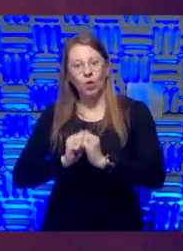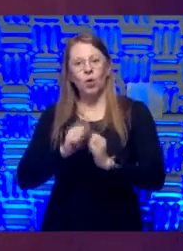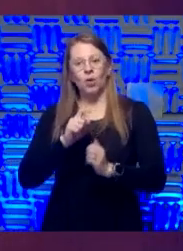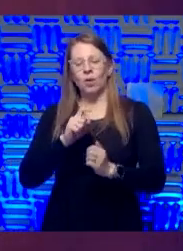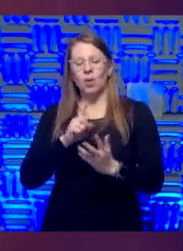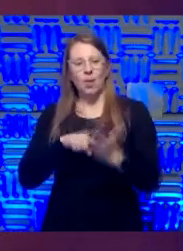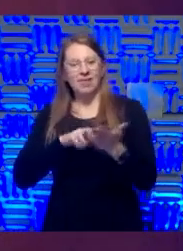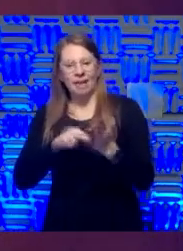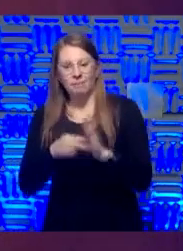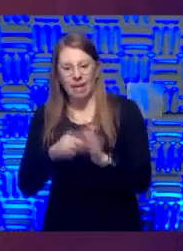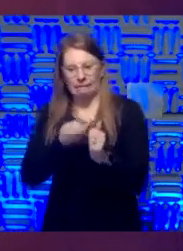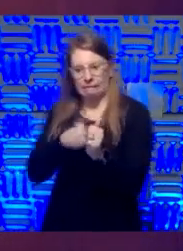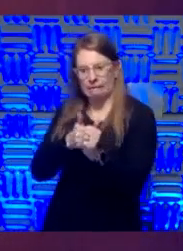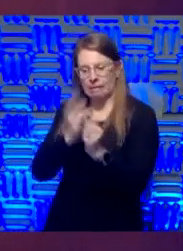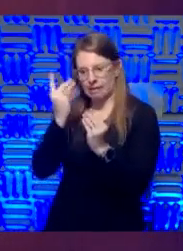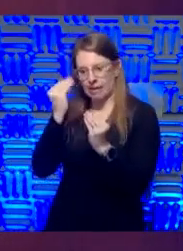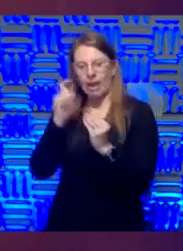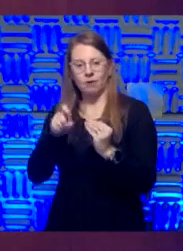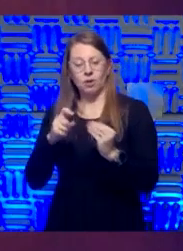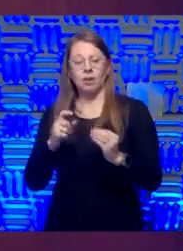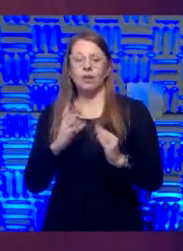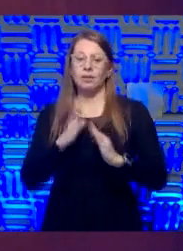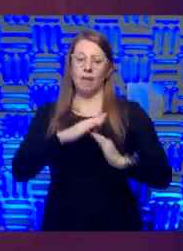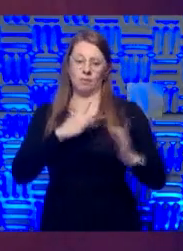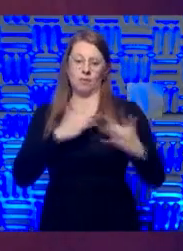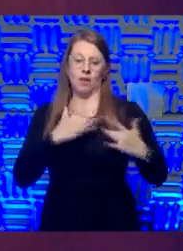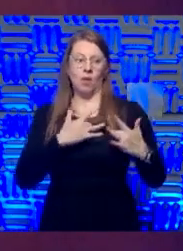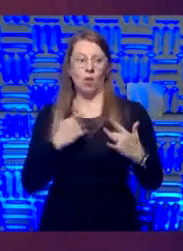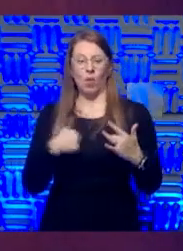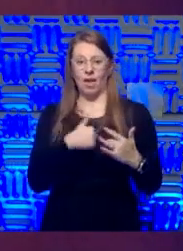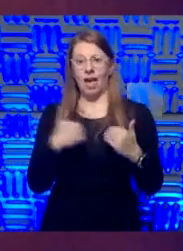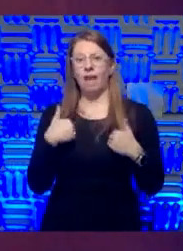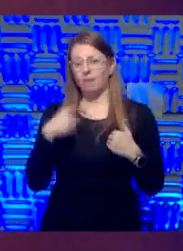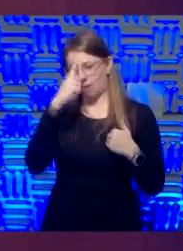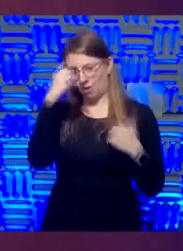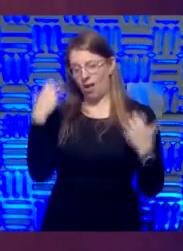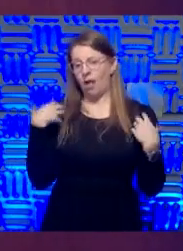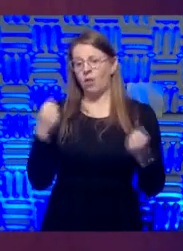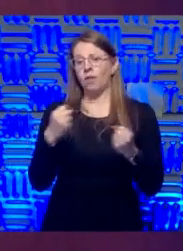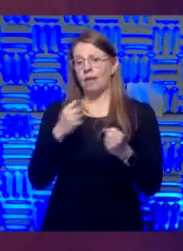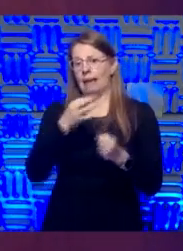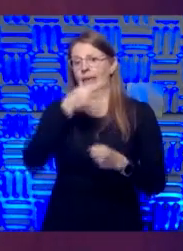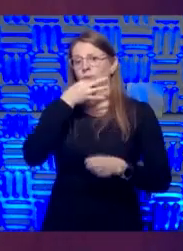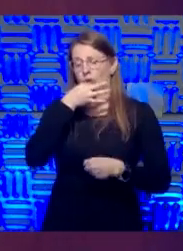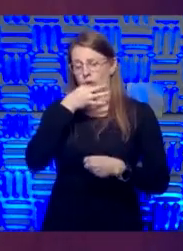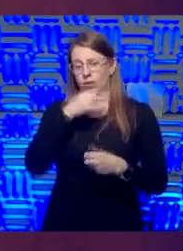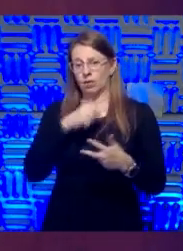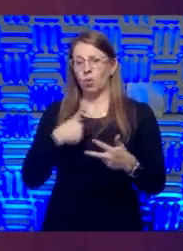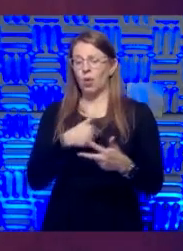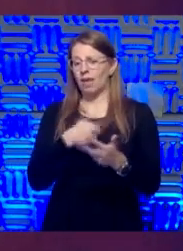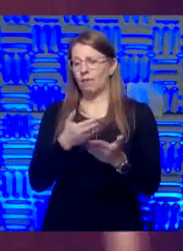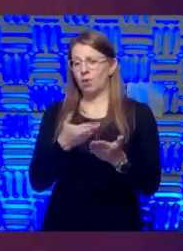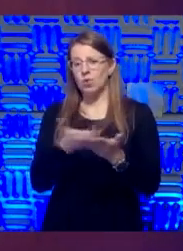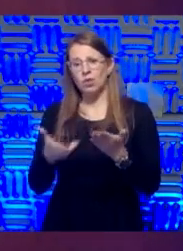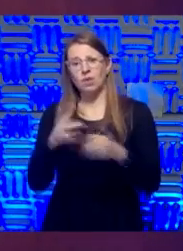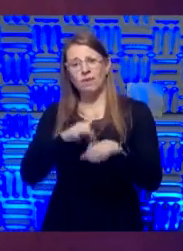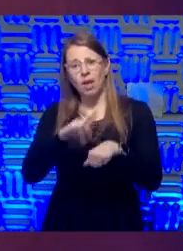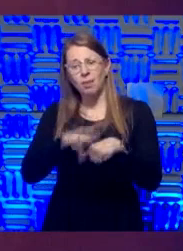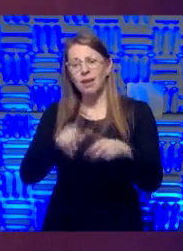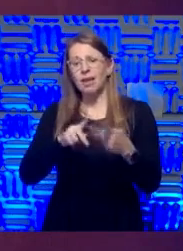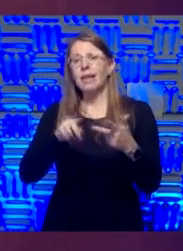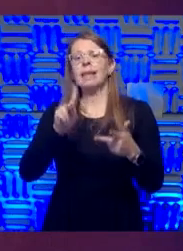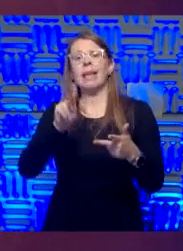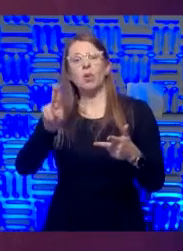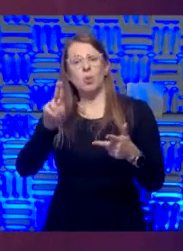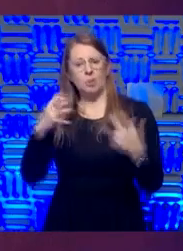And I have a huge concern. Now, we have a mental health expert on our sports medicine advisory that is tuned into that. We have resources available. KU Health System